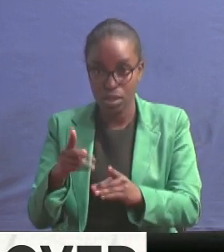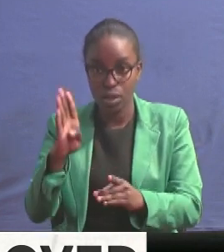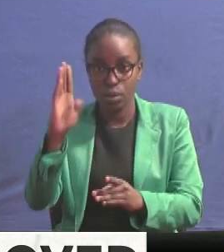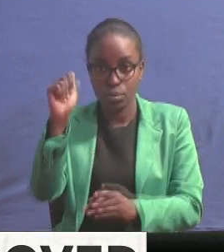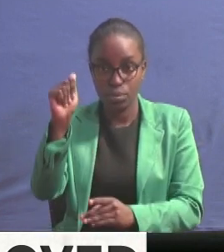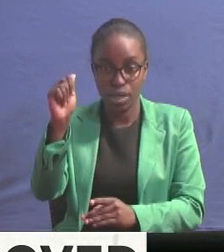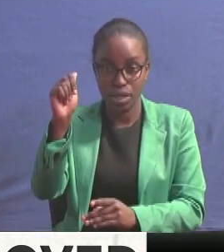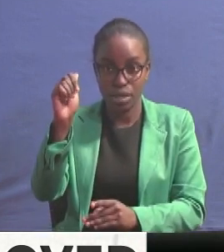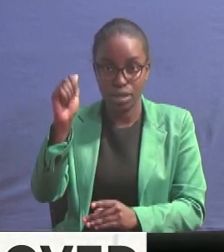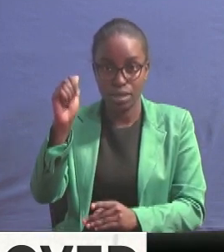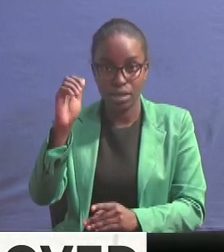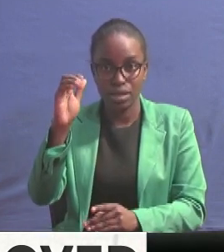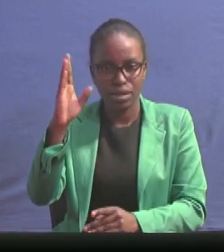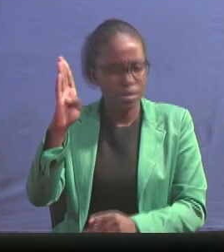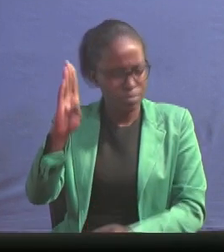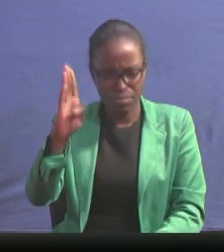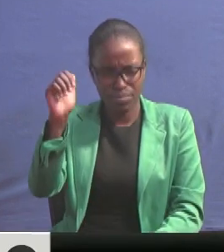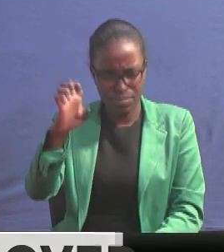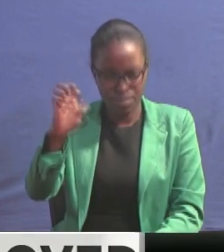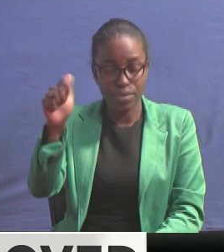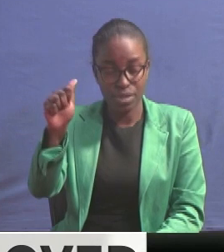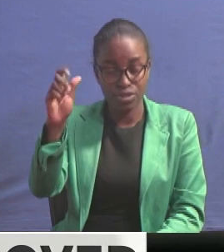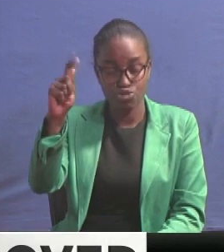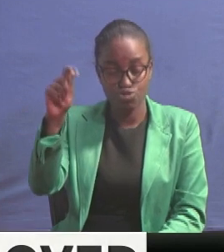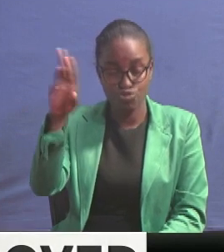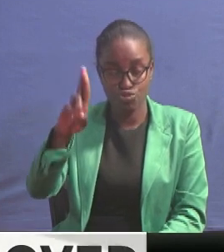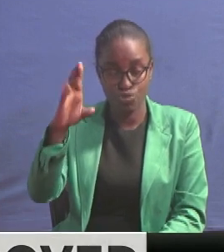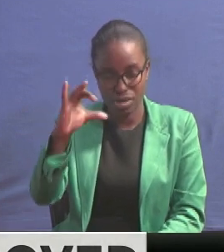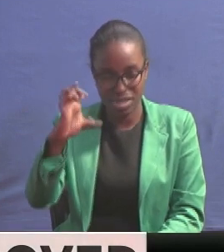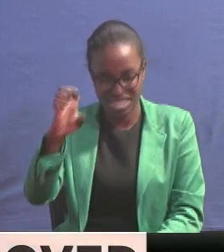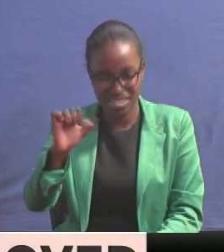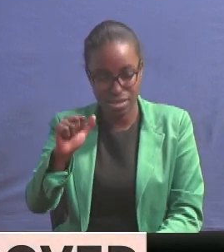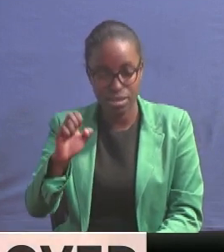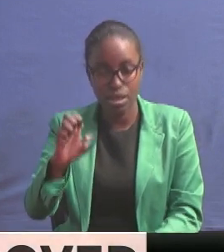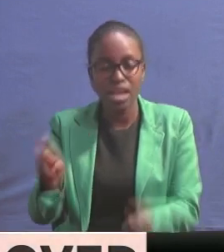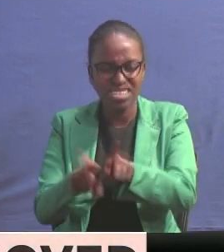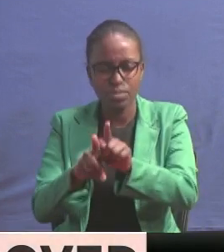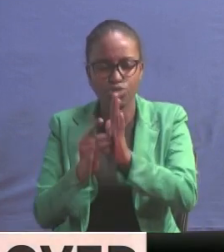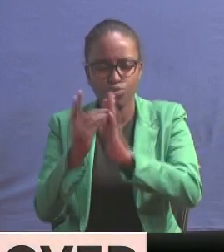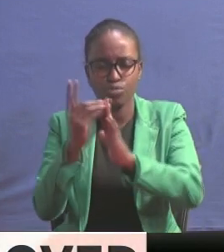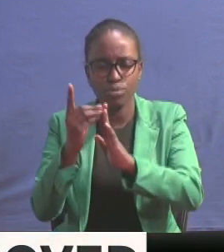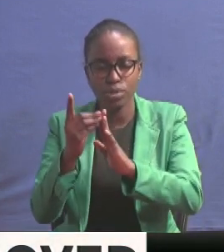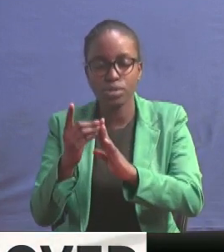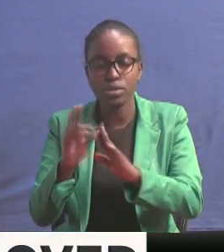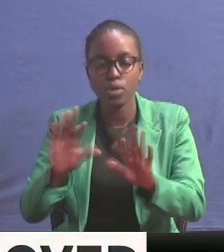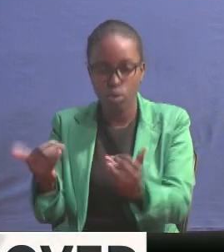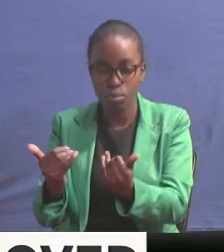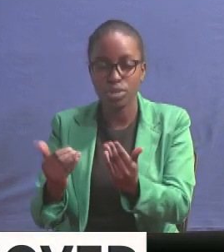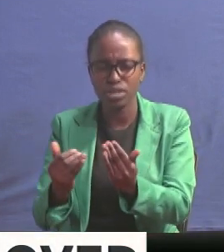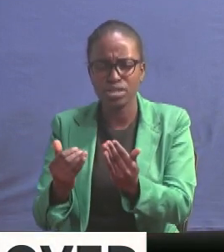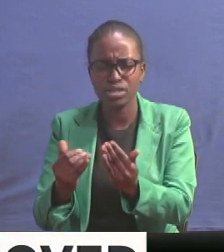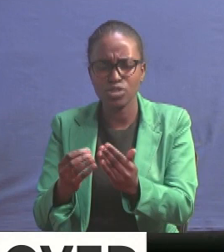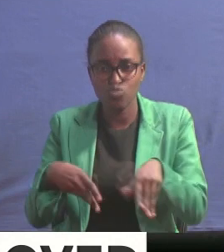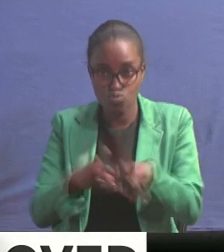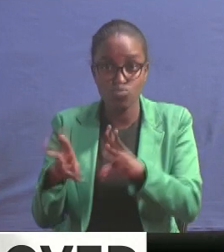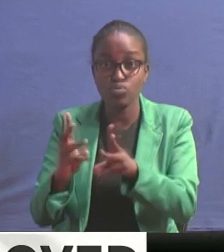Askul Moy as the Cabinet Secretary for East African Community Affairs and Regional Development. And two, Ms. Dorcas